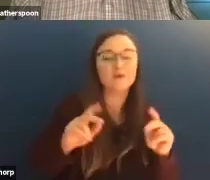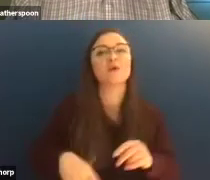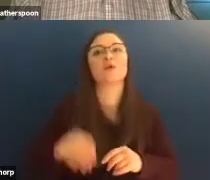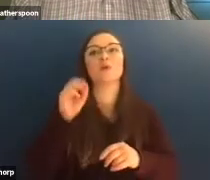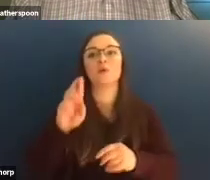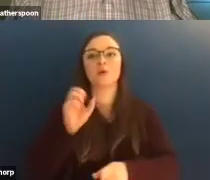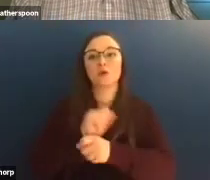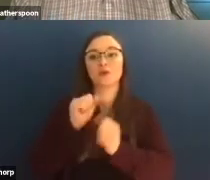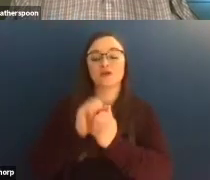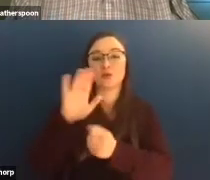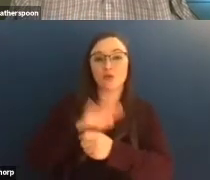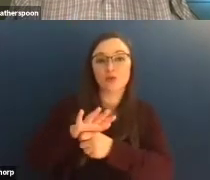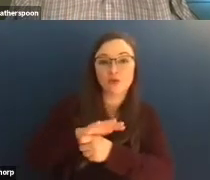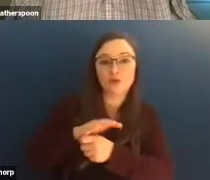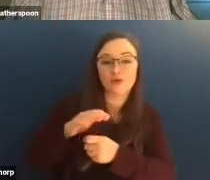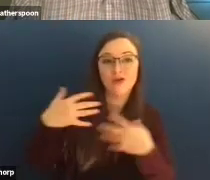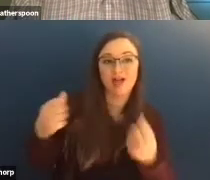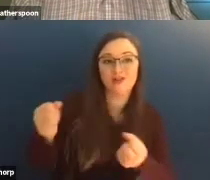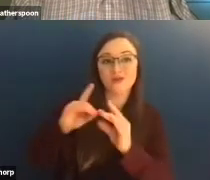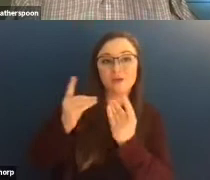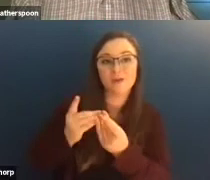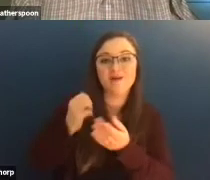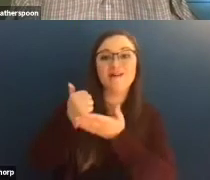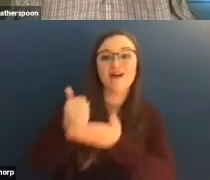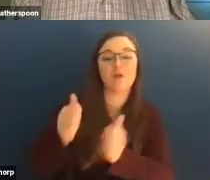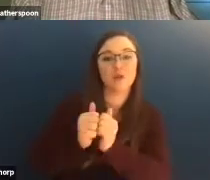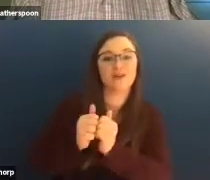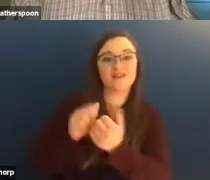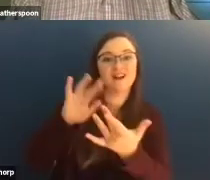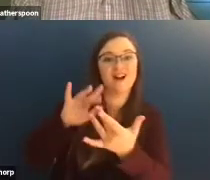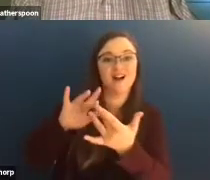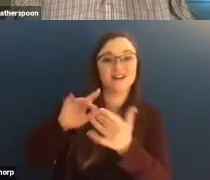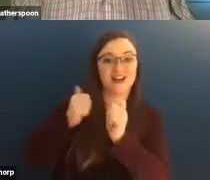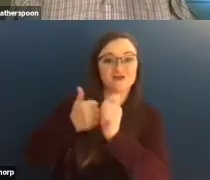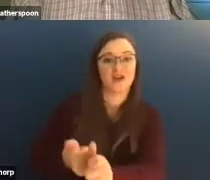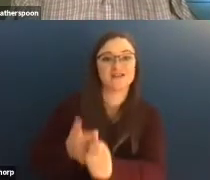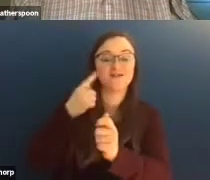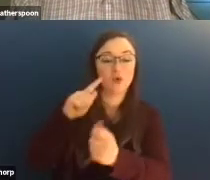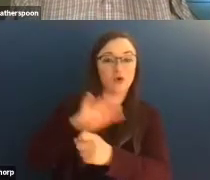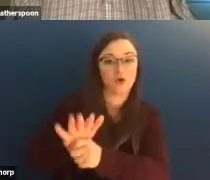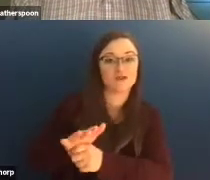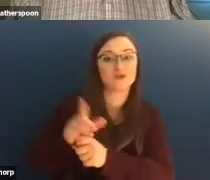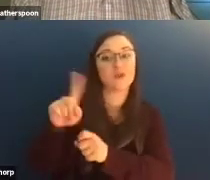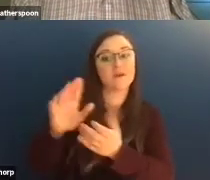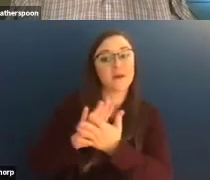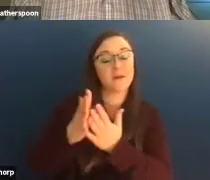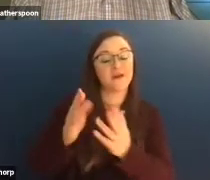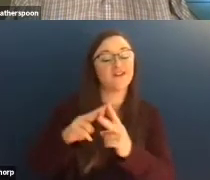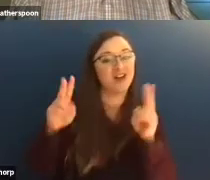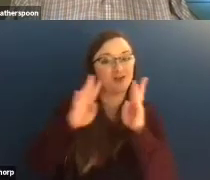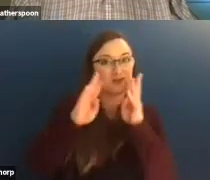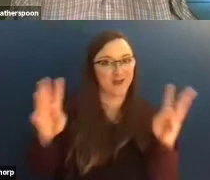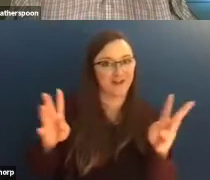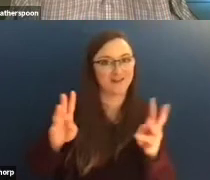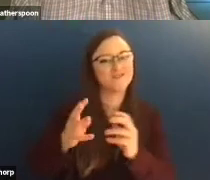local health department to do contact tracing for COVID. So students are getting very, very creative. And it's